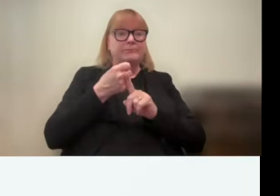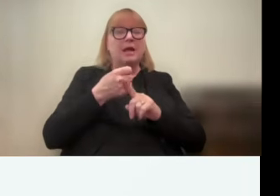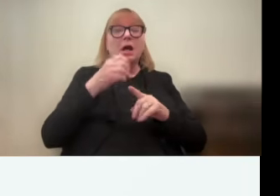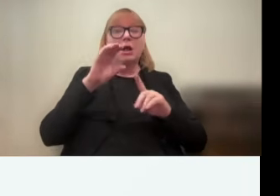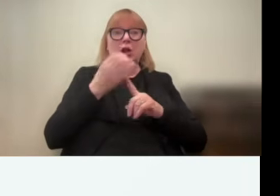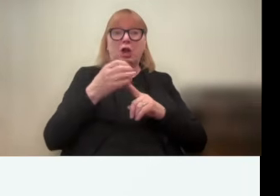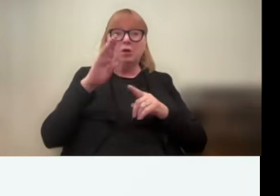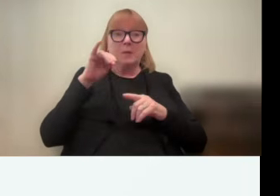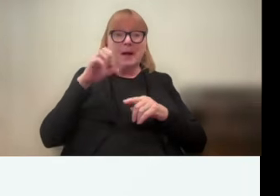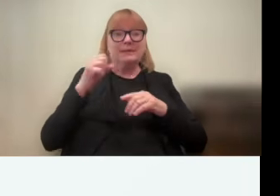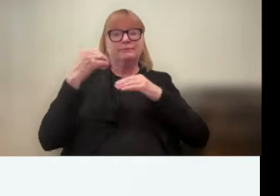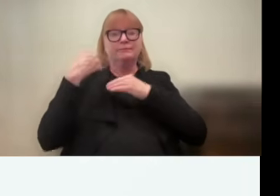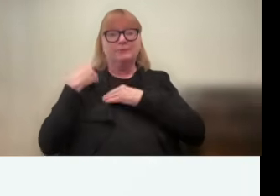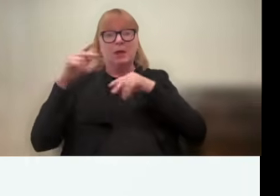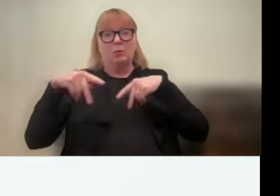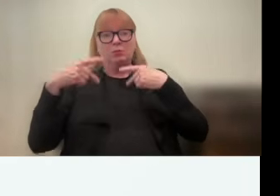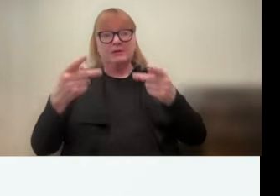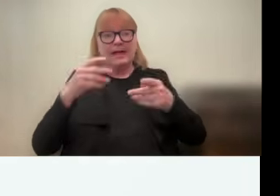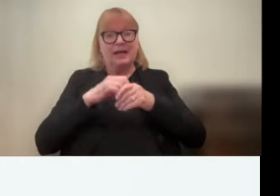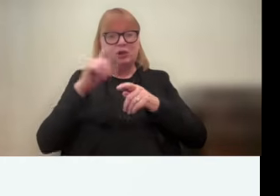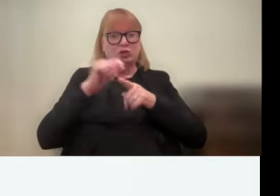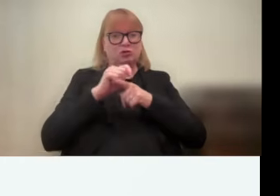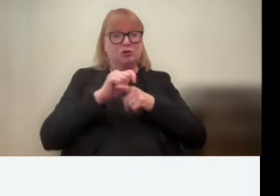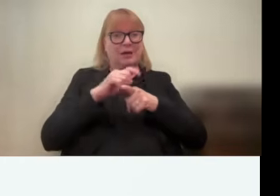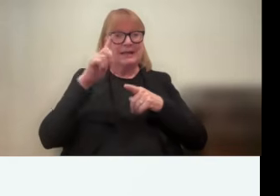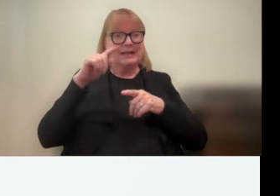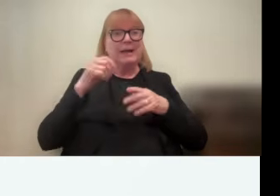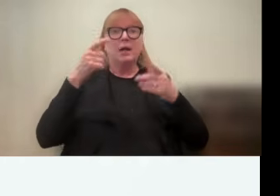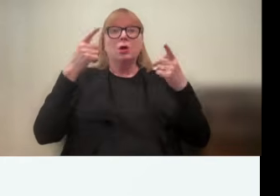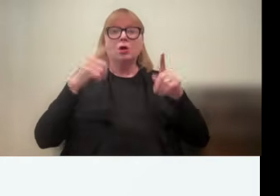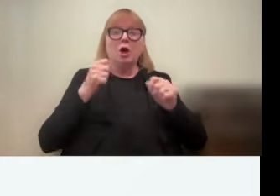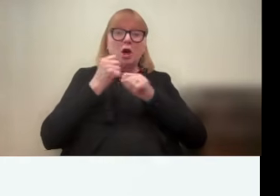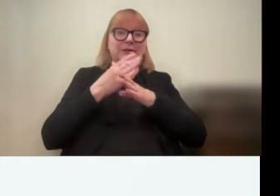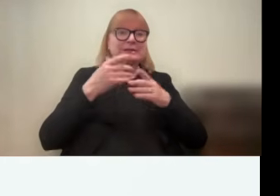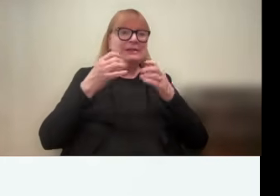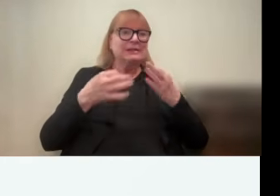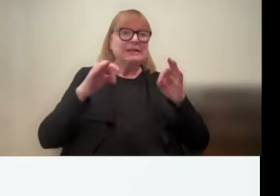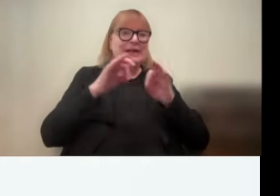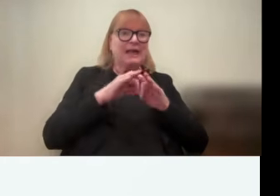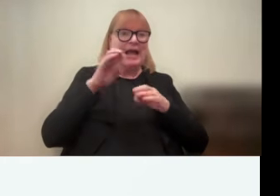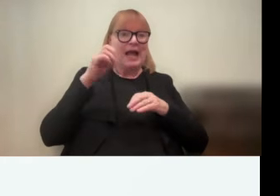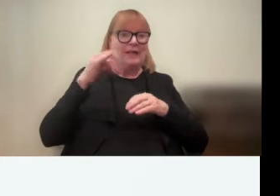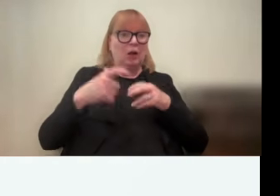biases presented in their training data, causing significant ethical concerns.